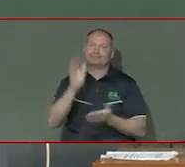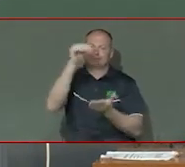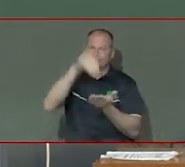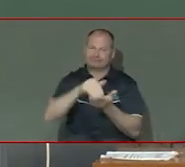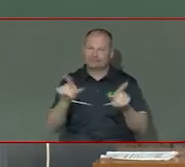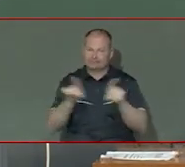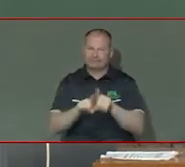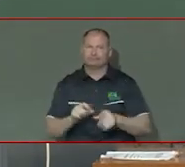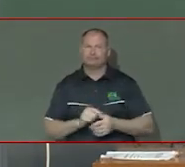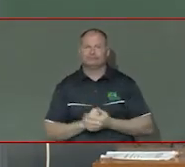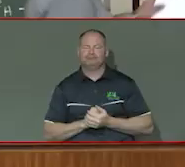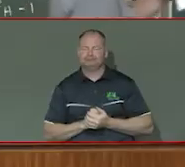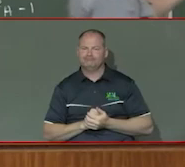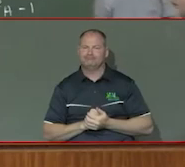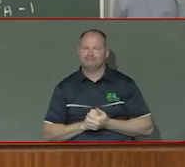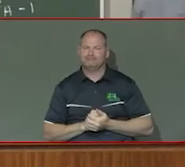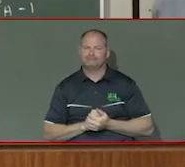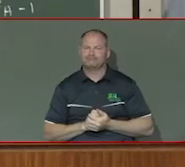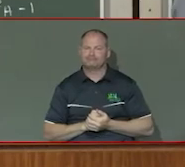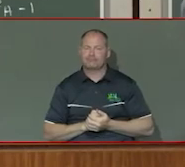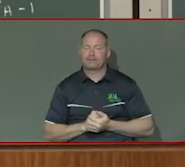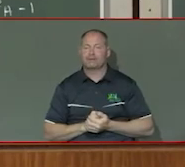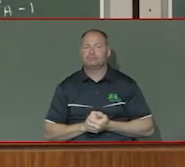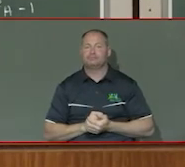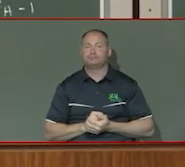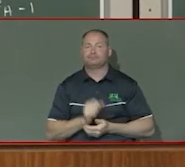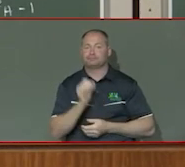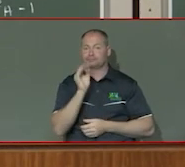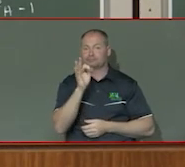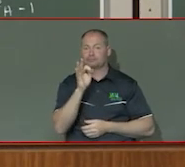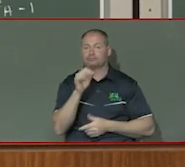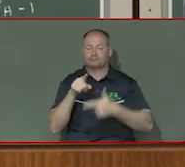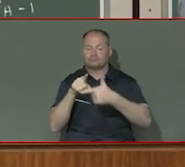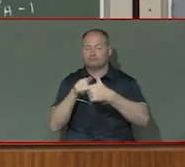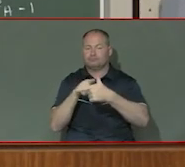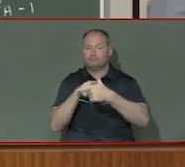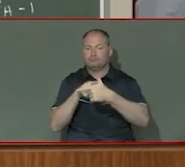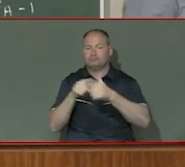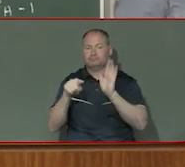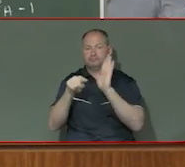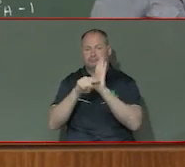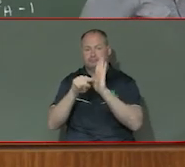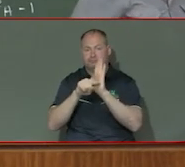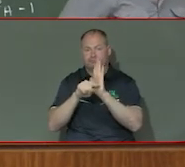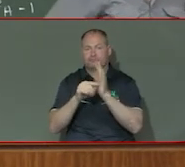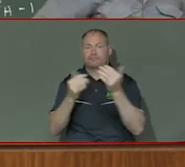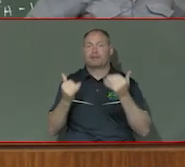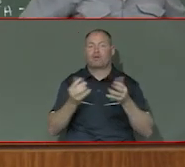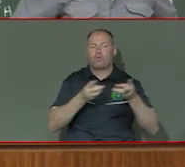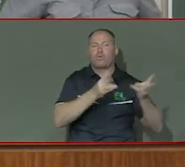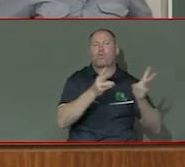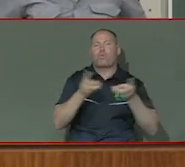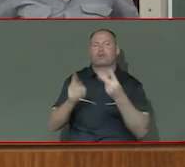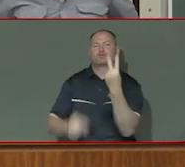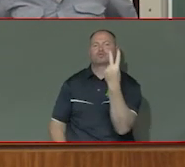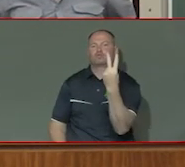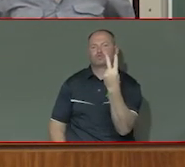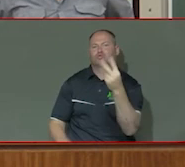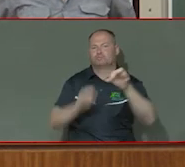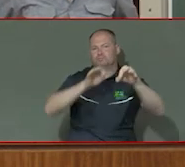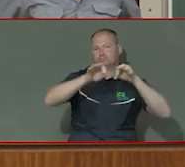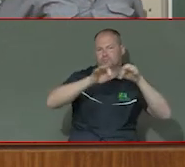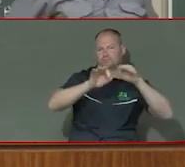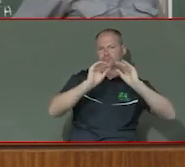we can say, if it is a negative angle, now people, I'm going to do two methods here. I'll teach you both